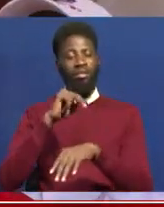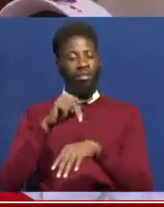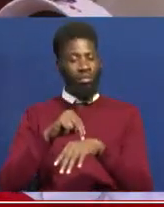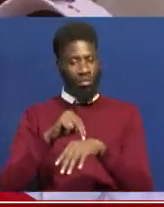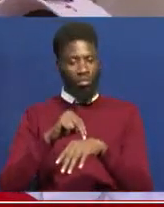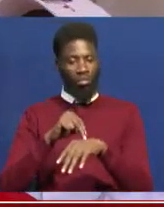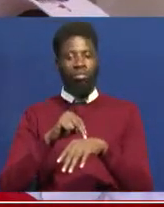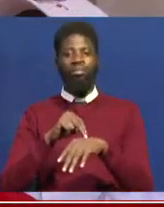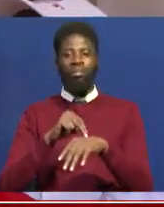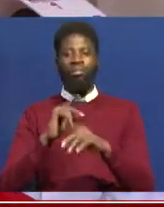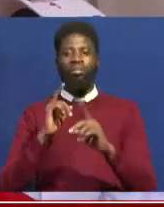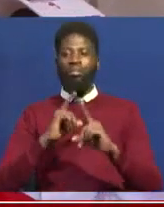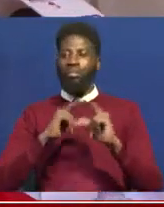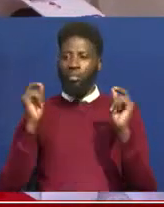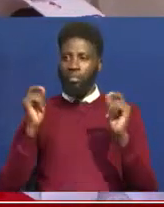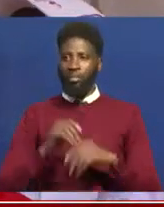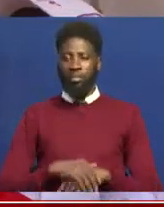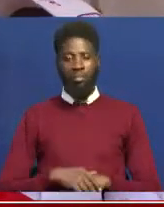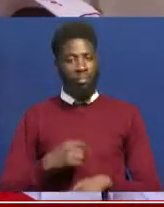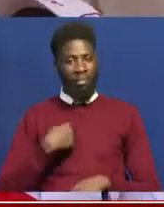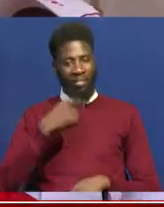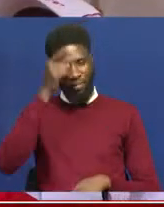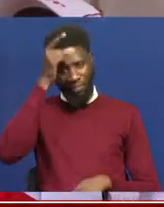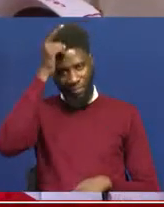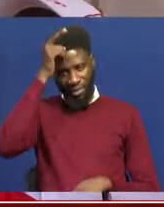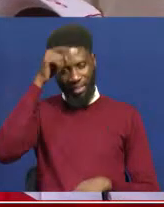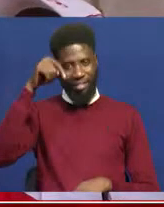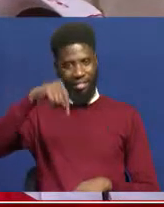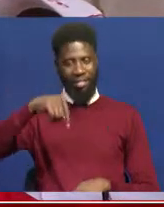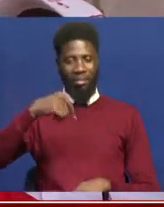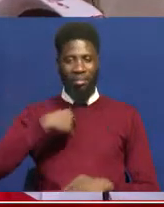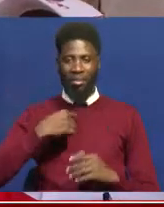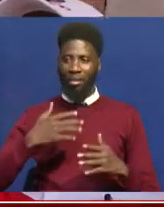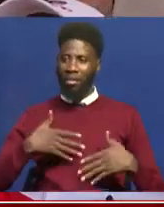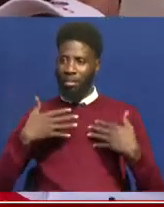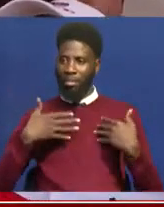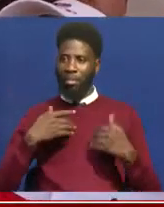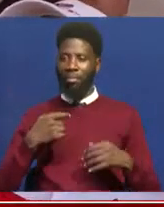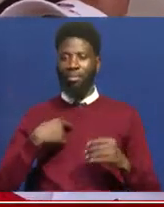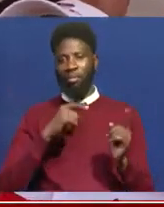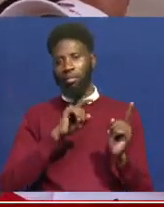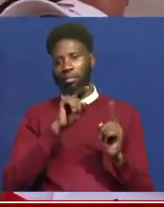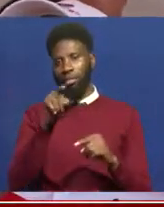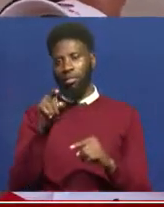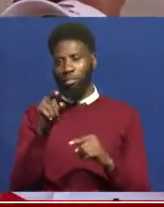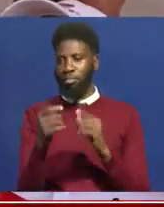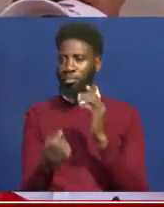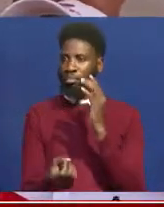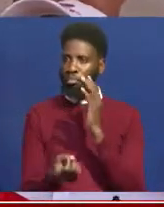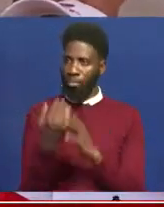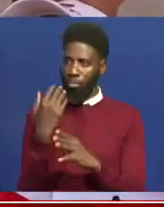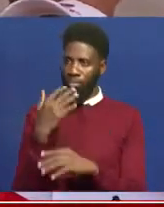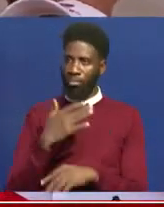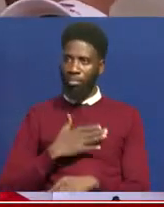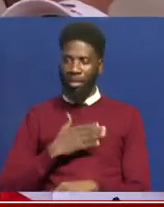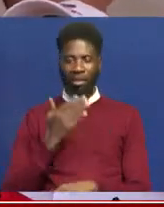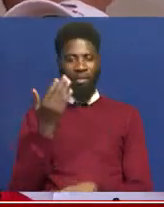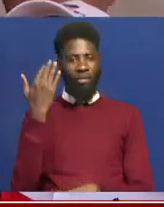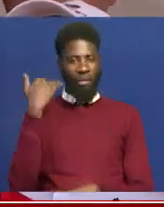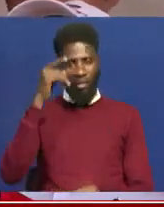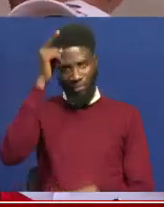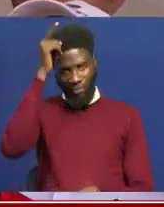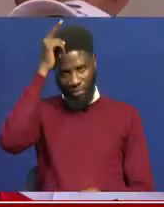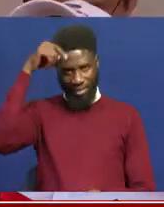am here, and I am very happy that I have come to break ground in my former